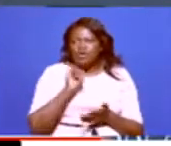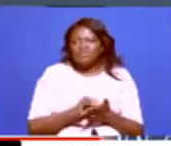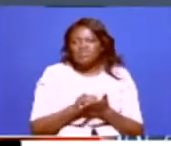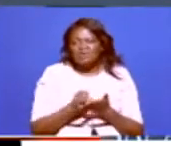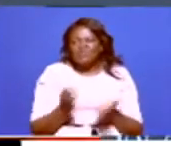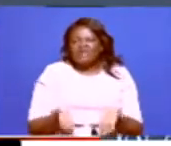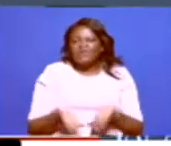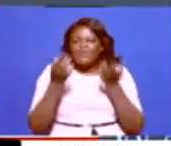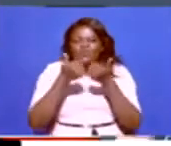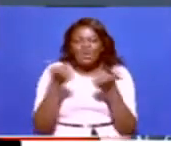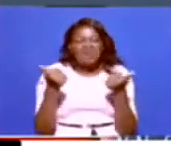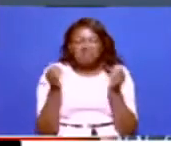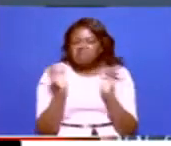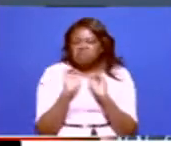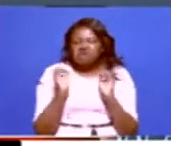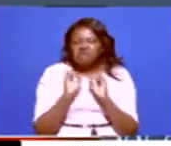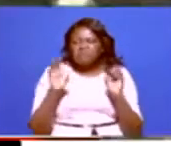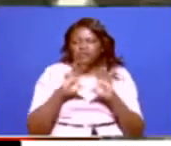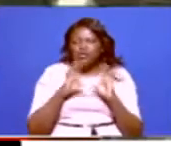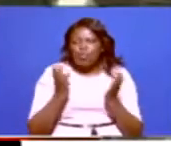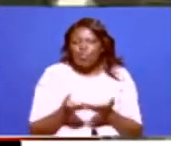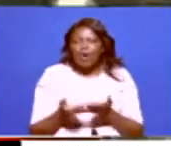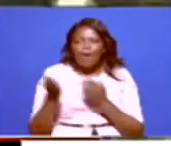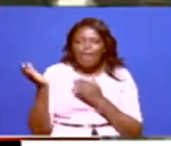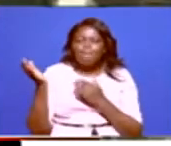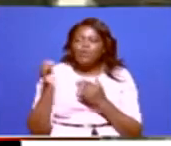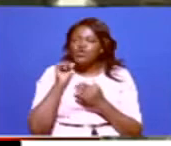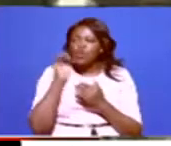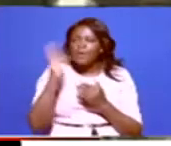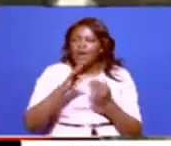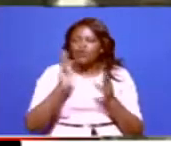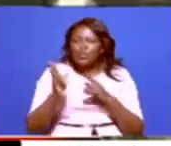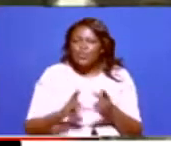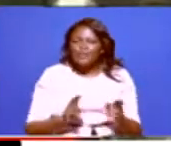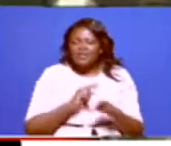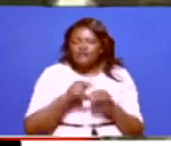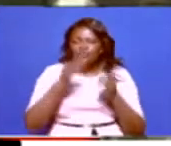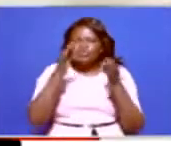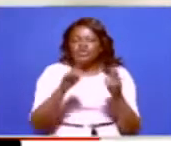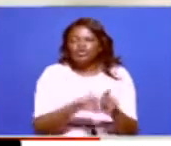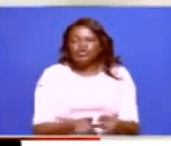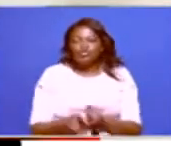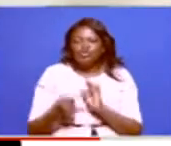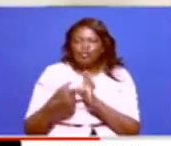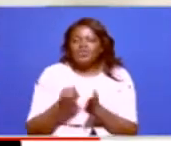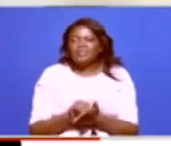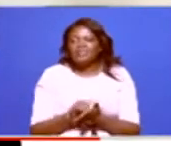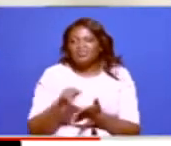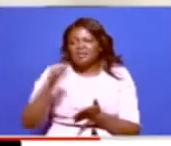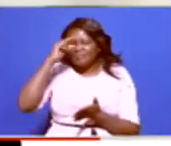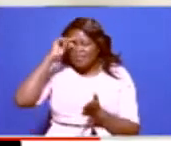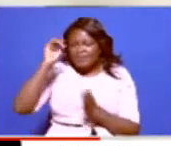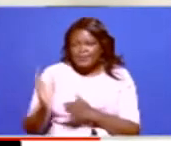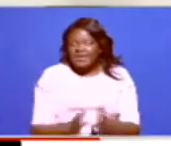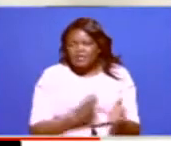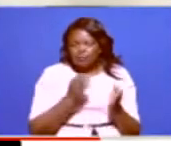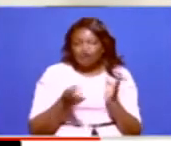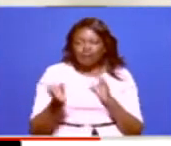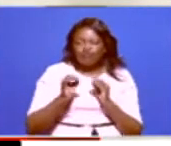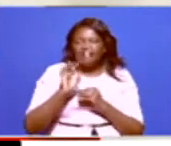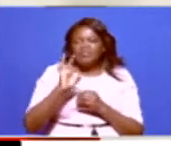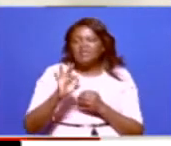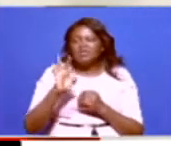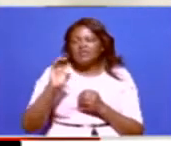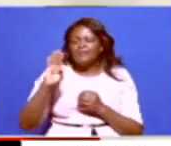necessarily. The world isn't back to normal. The National Treasury has also indicated that the government plans to raise 300